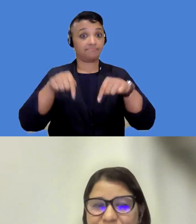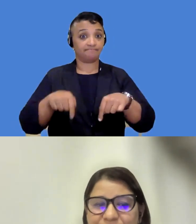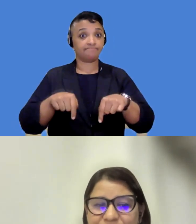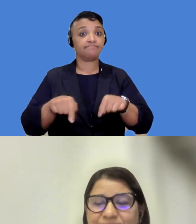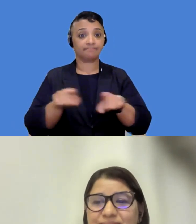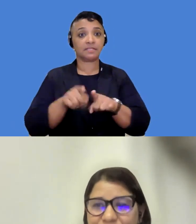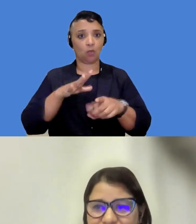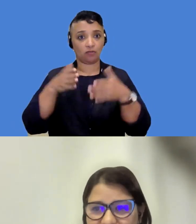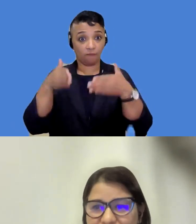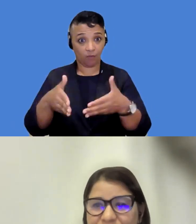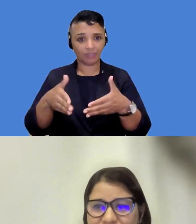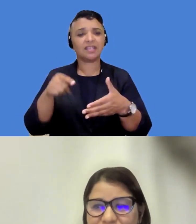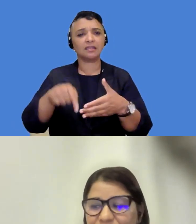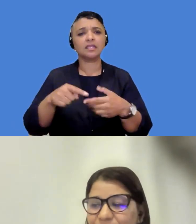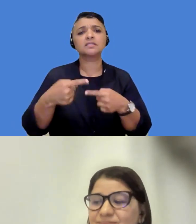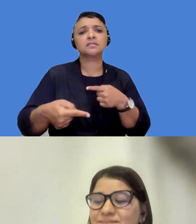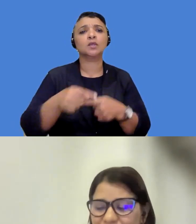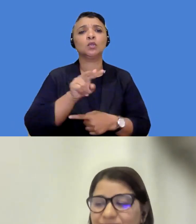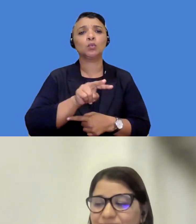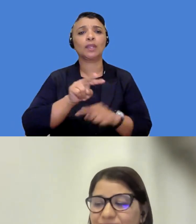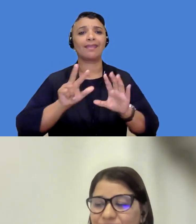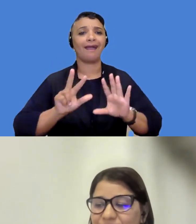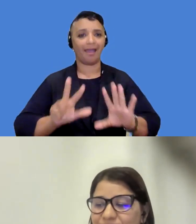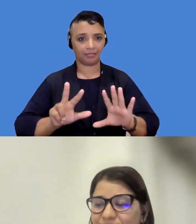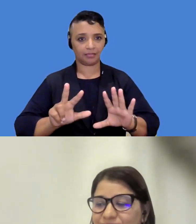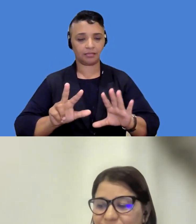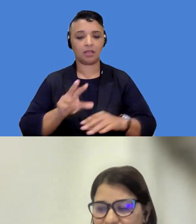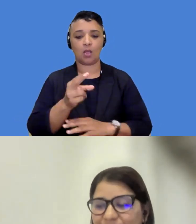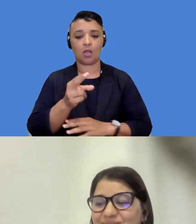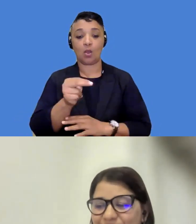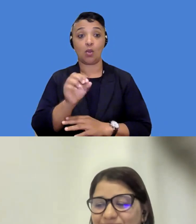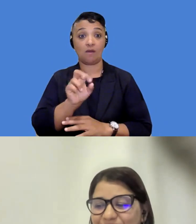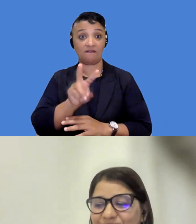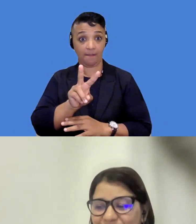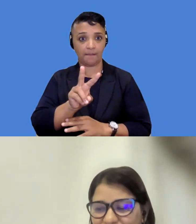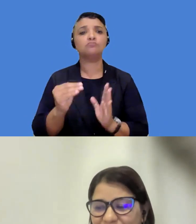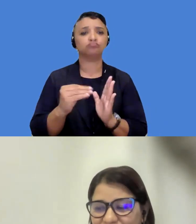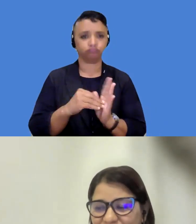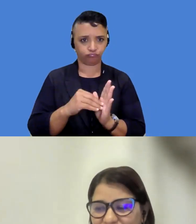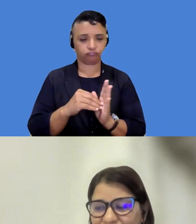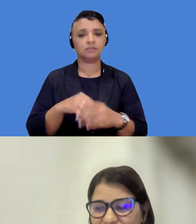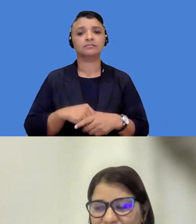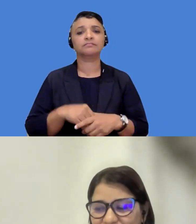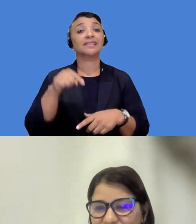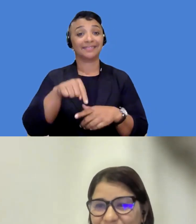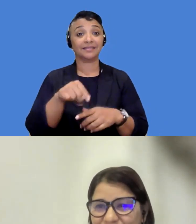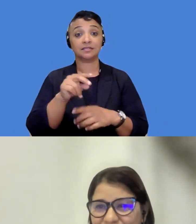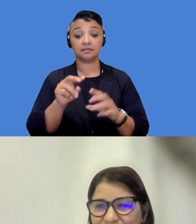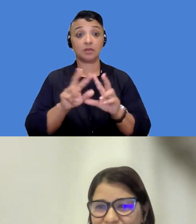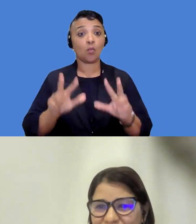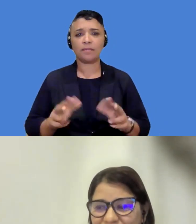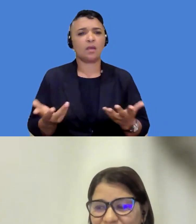today. It will be on the 28th of November. And in that webinar, we will